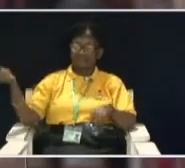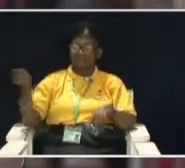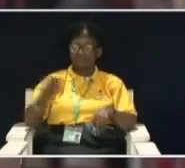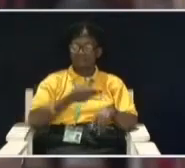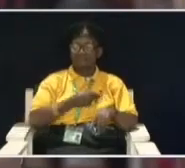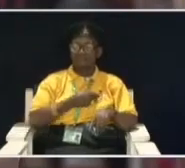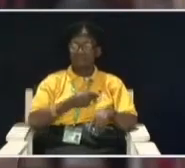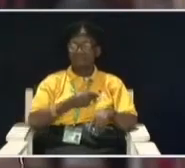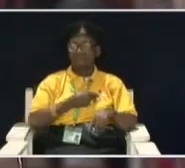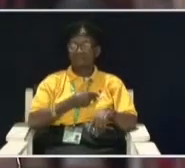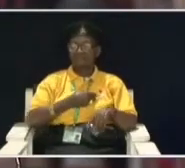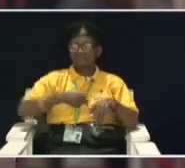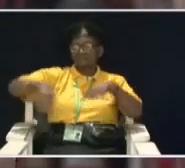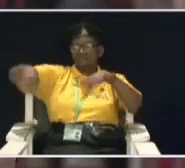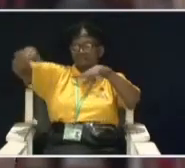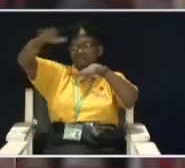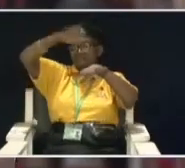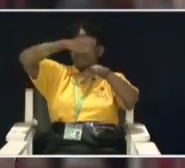Cover us